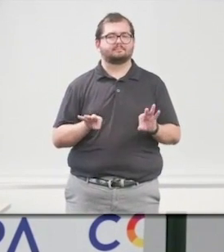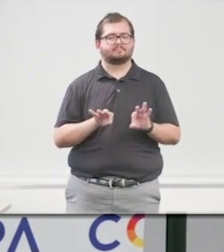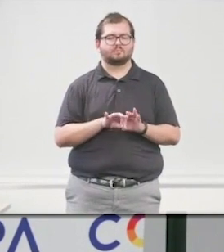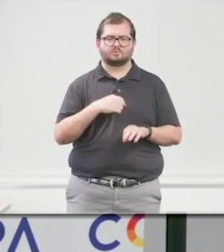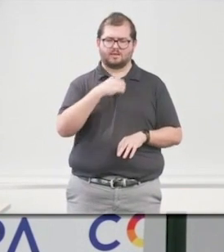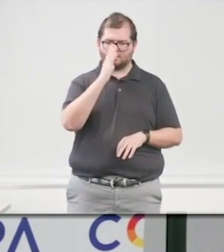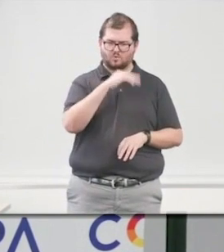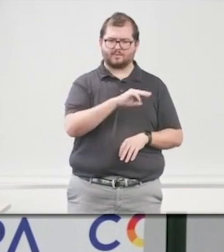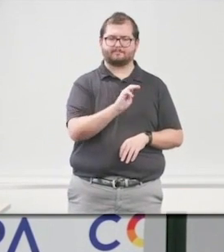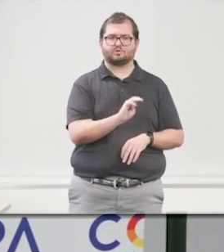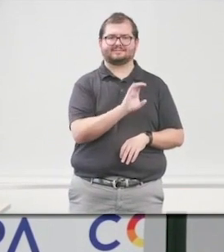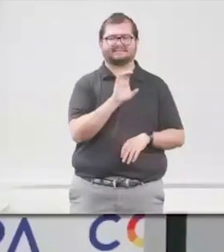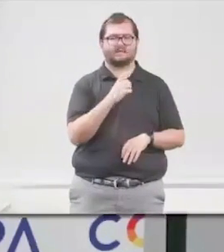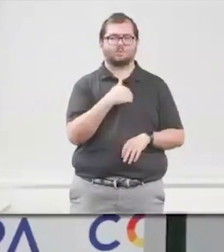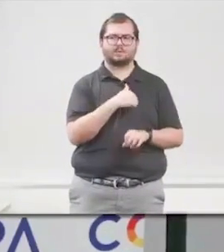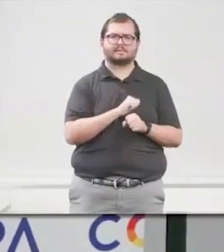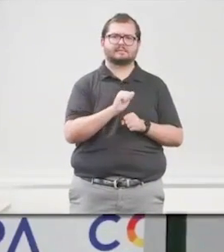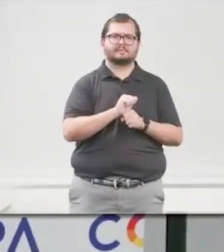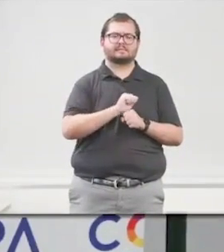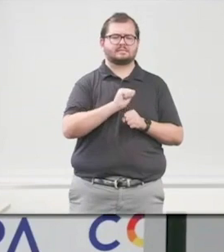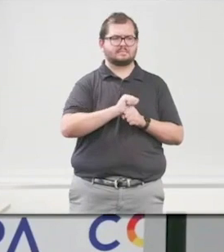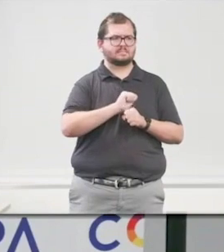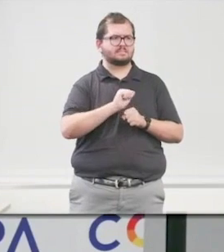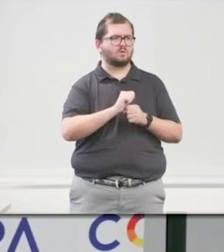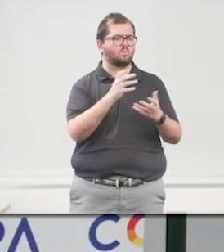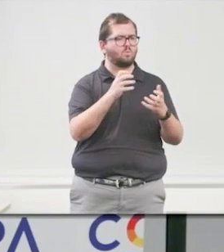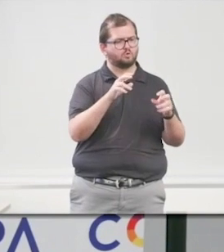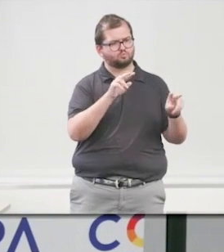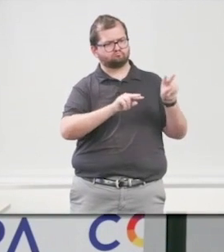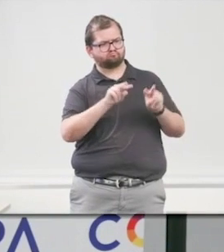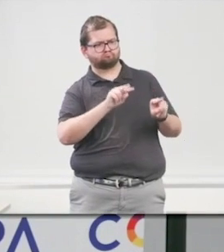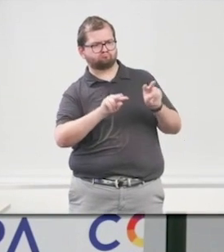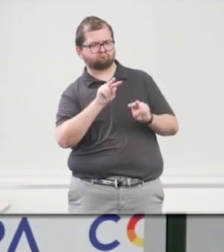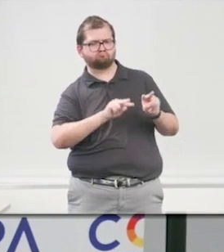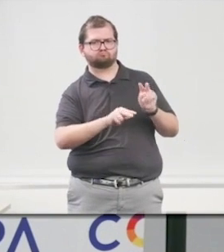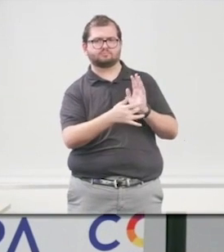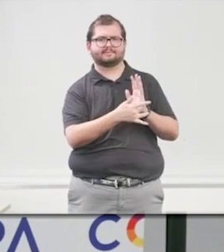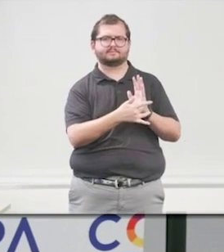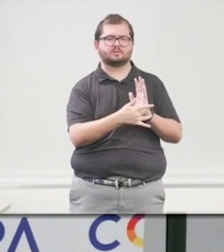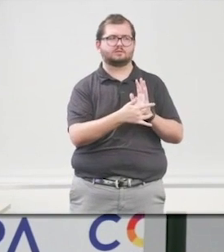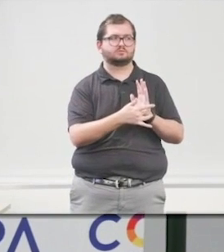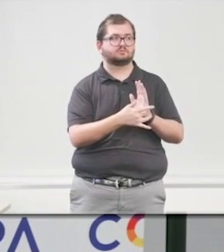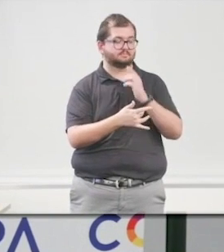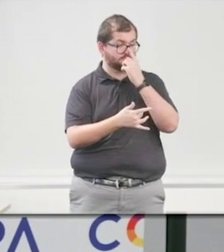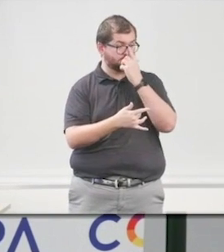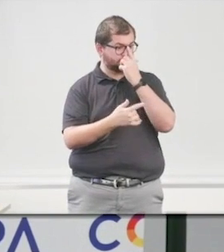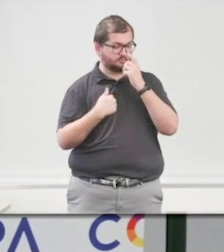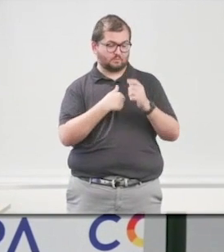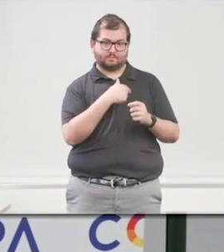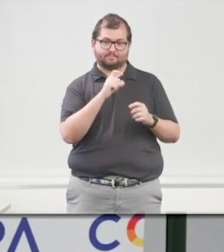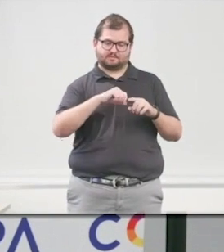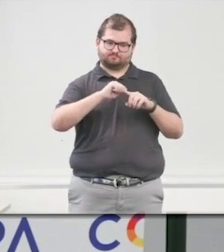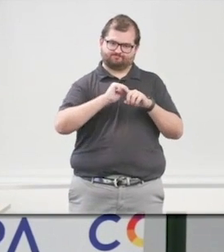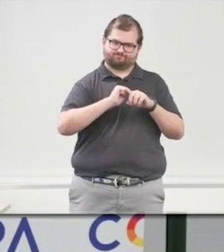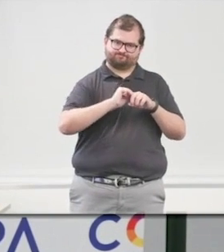have significant efforts in play to continue to monitor it. We have to train significantly. I think